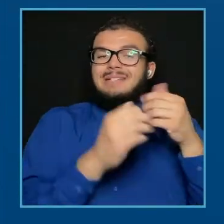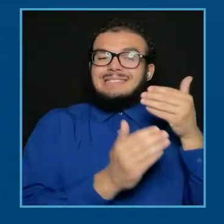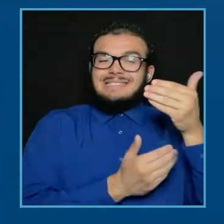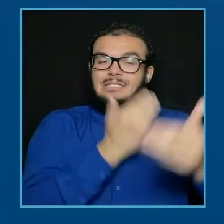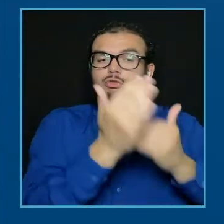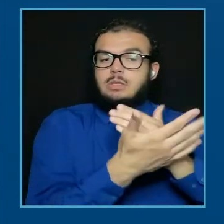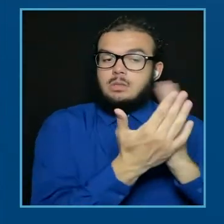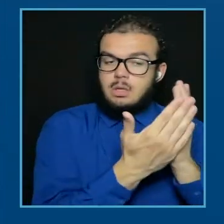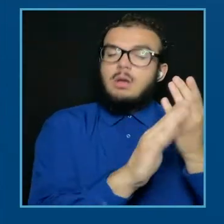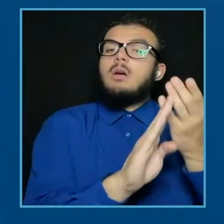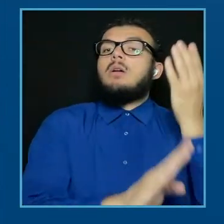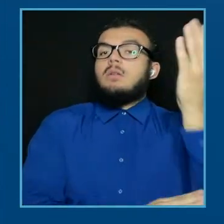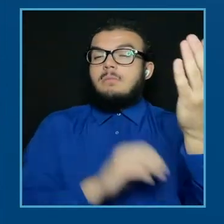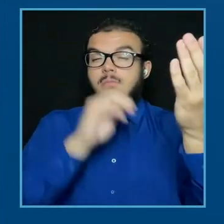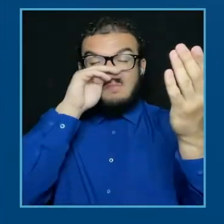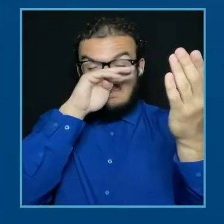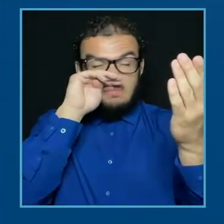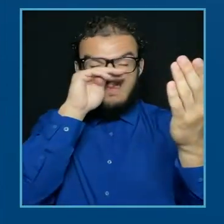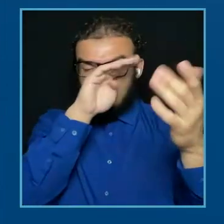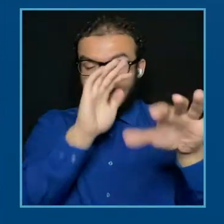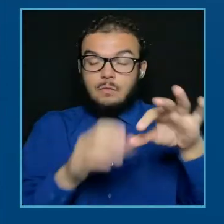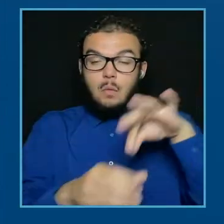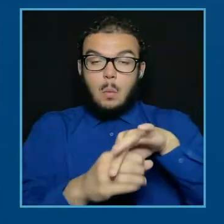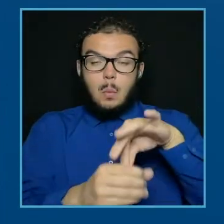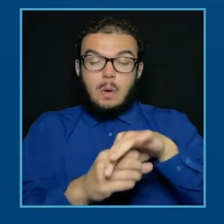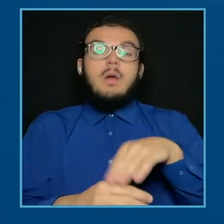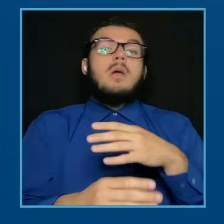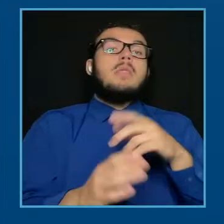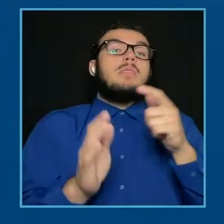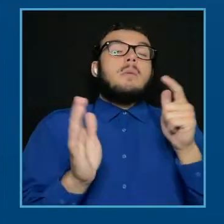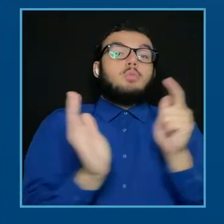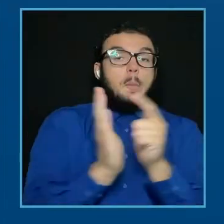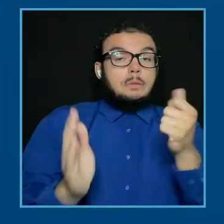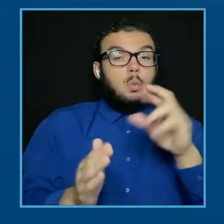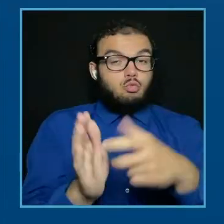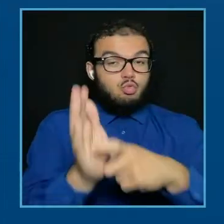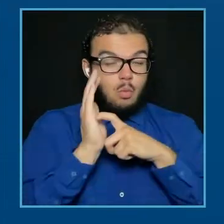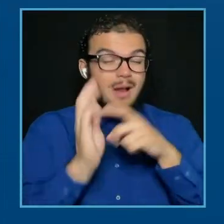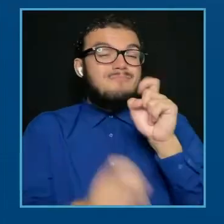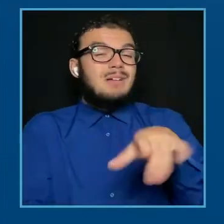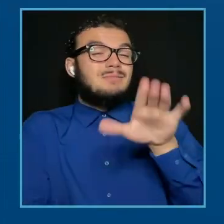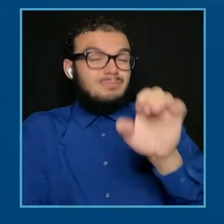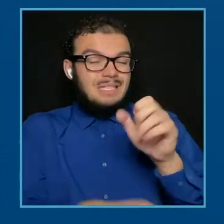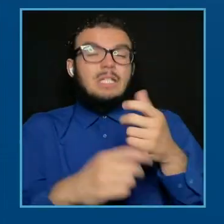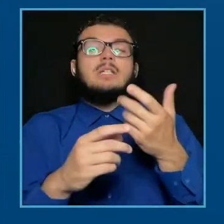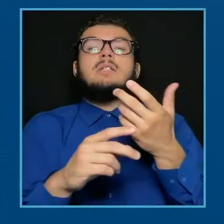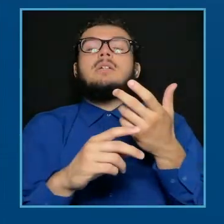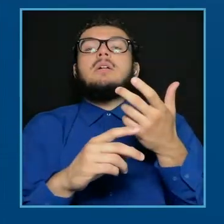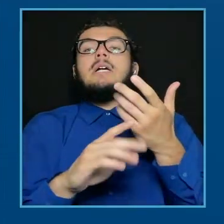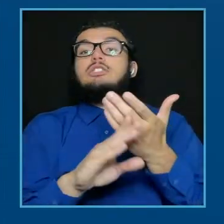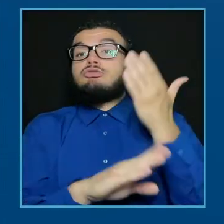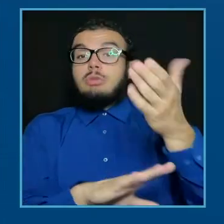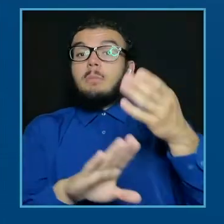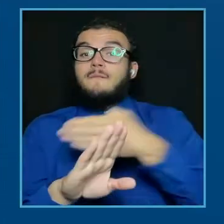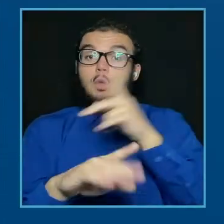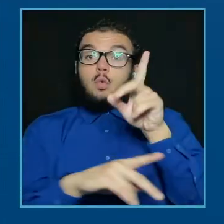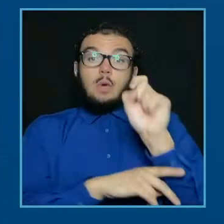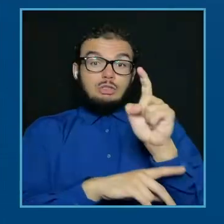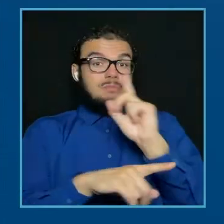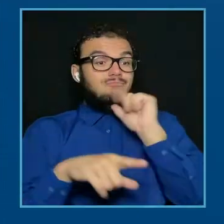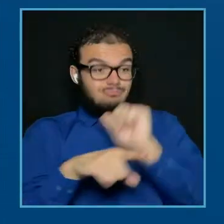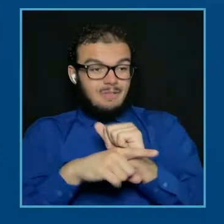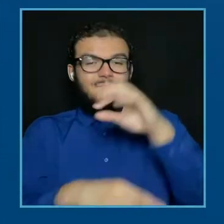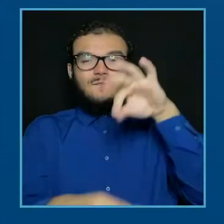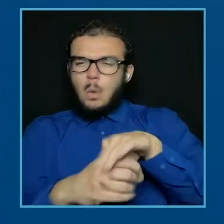to a vote. The prohibition or the requirement that the demand must be asserted before the question is put to a vote would